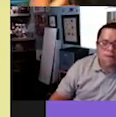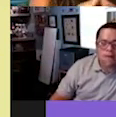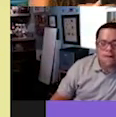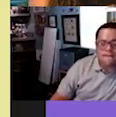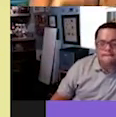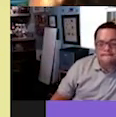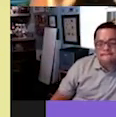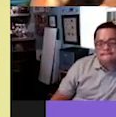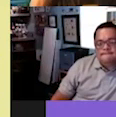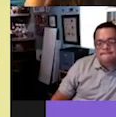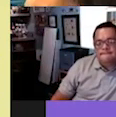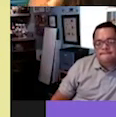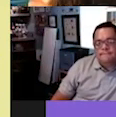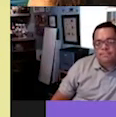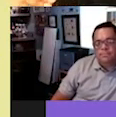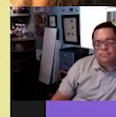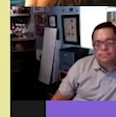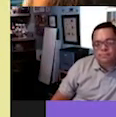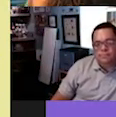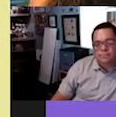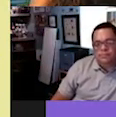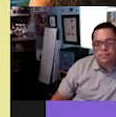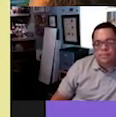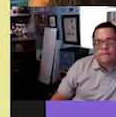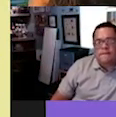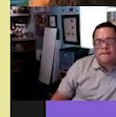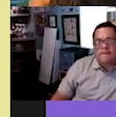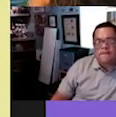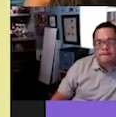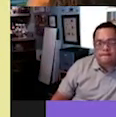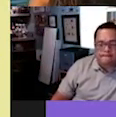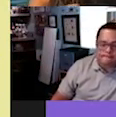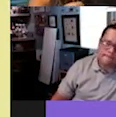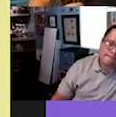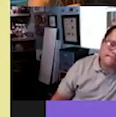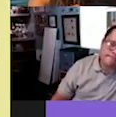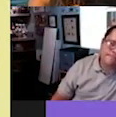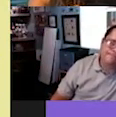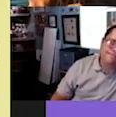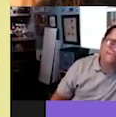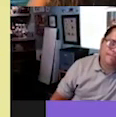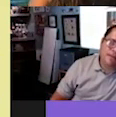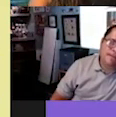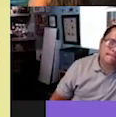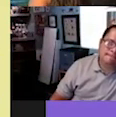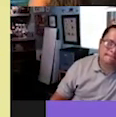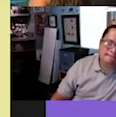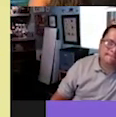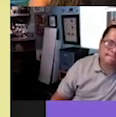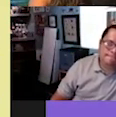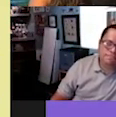work rather than people trying to come into somebody else's way of doing design. All right, so I think it's when we talk